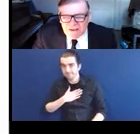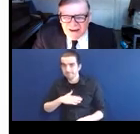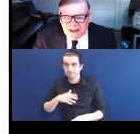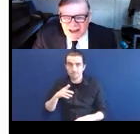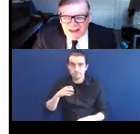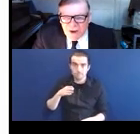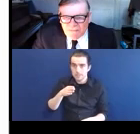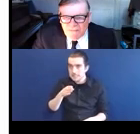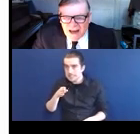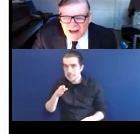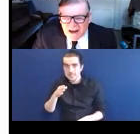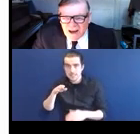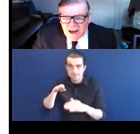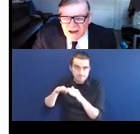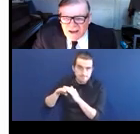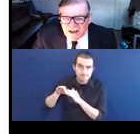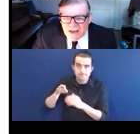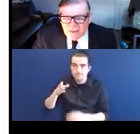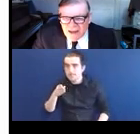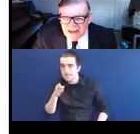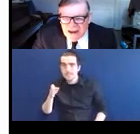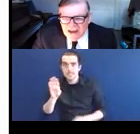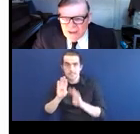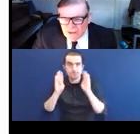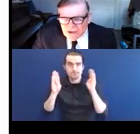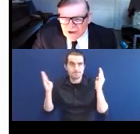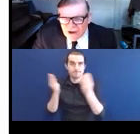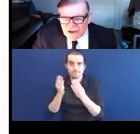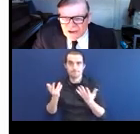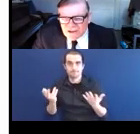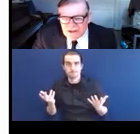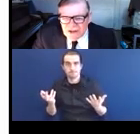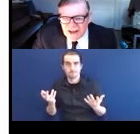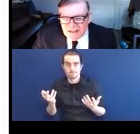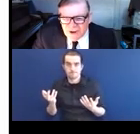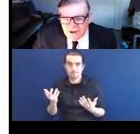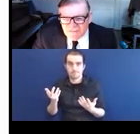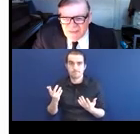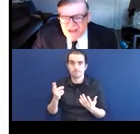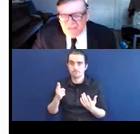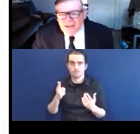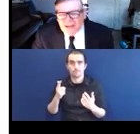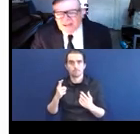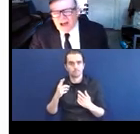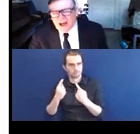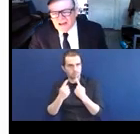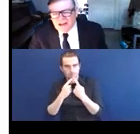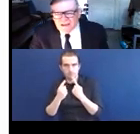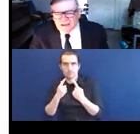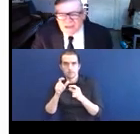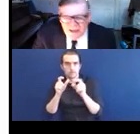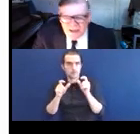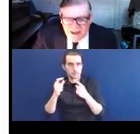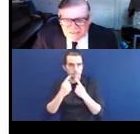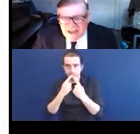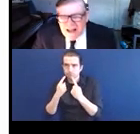the barricade, one man, disabled man, carrying a wooden cross to demonstrate his burden. The fight is hard, says